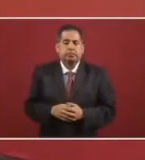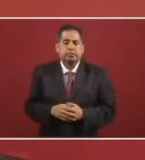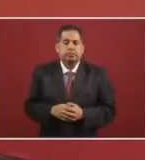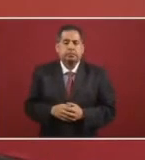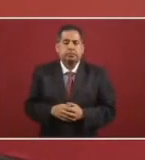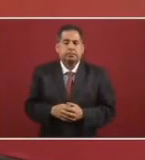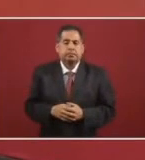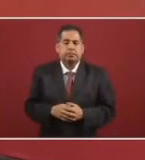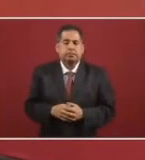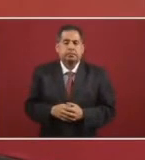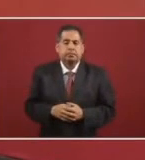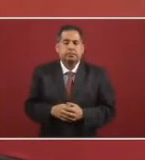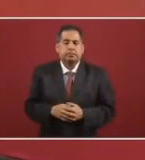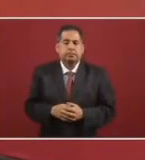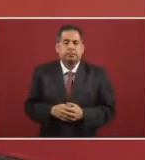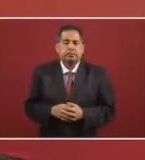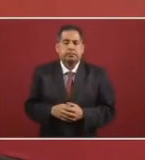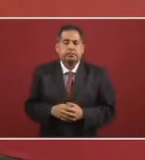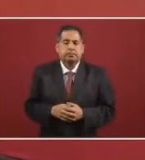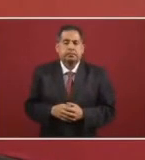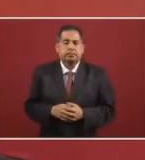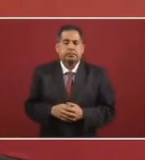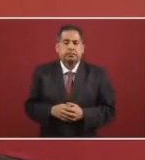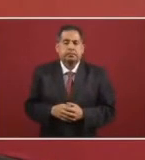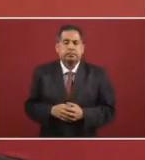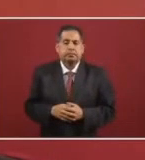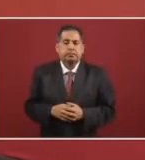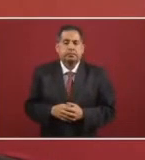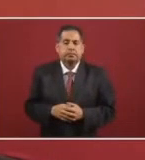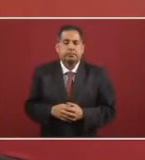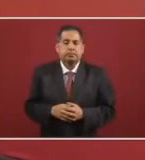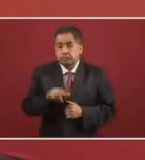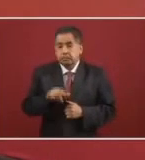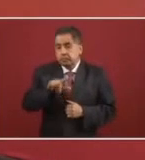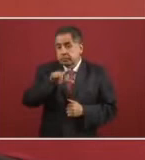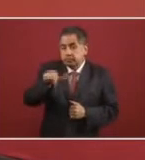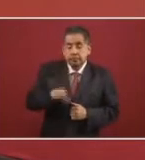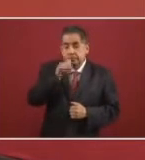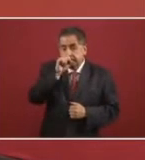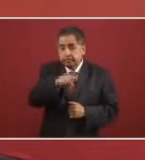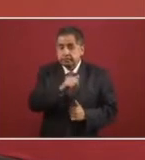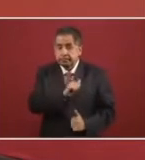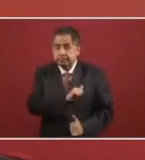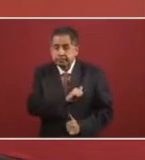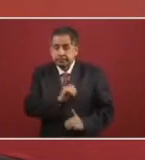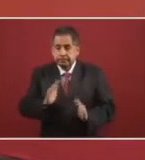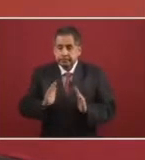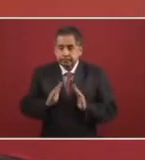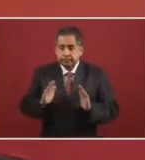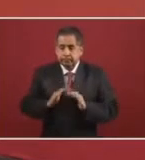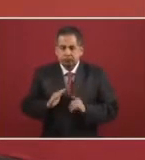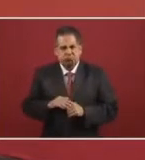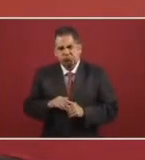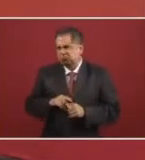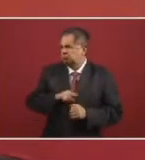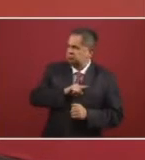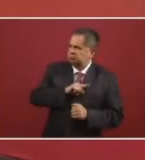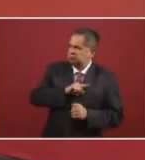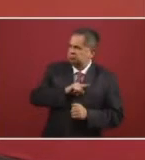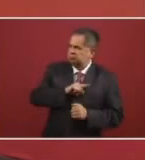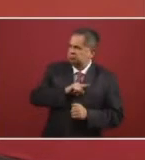Bolivia. But after that, the military army of Bolivia pidió la renuncia del